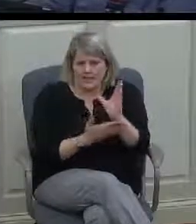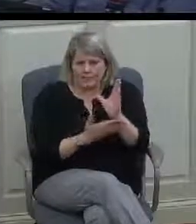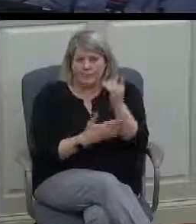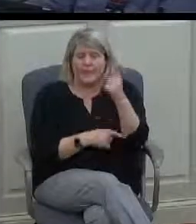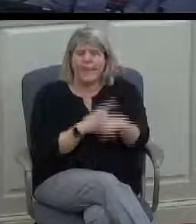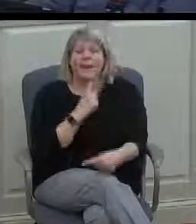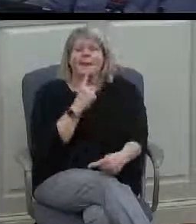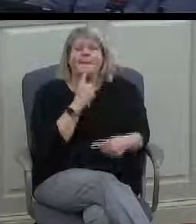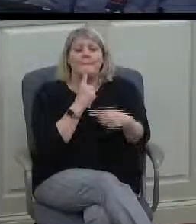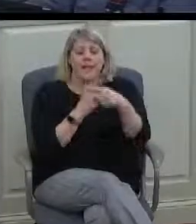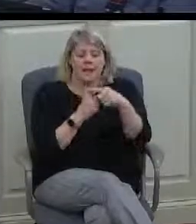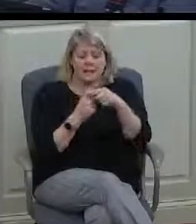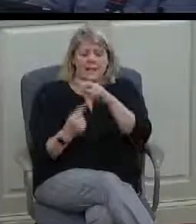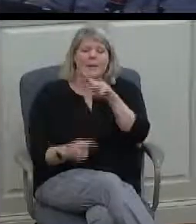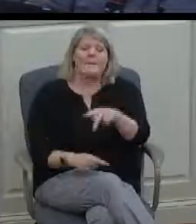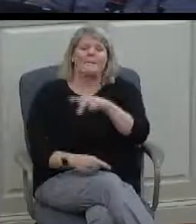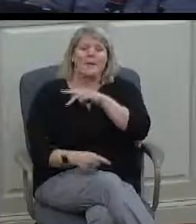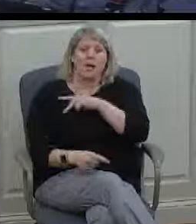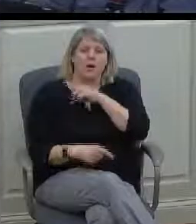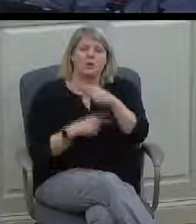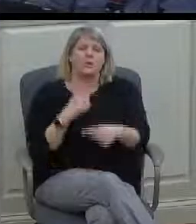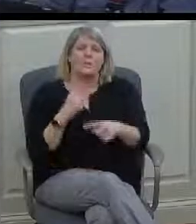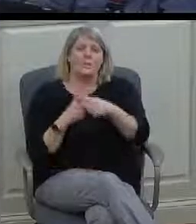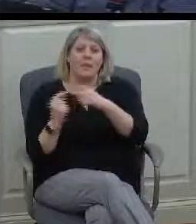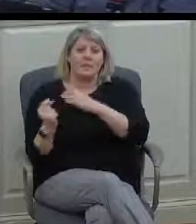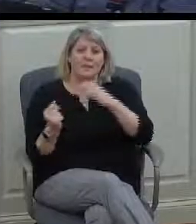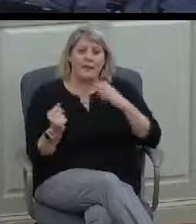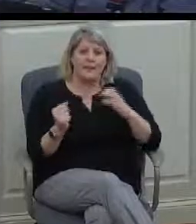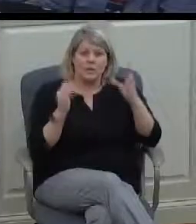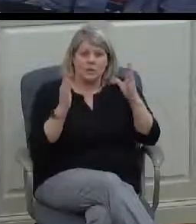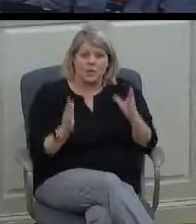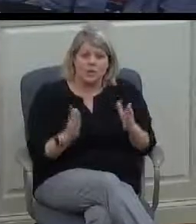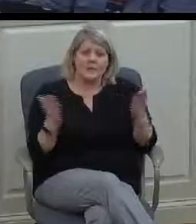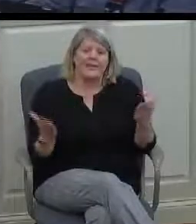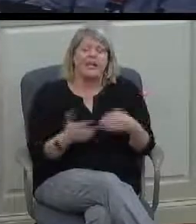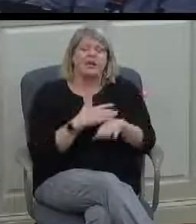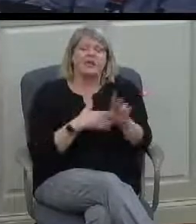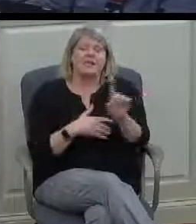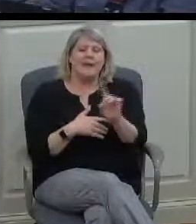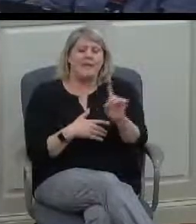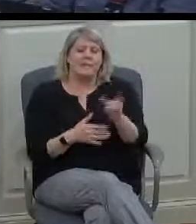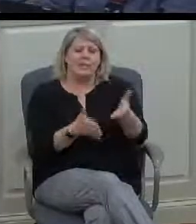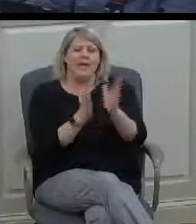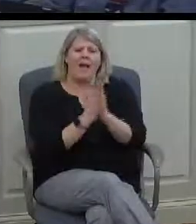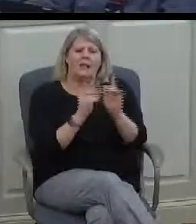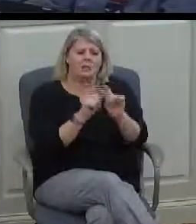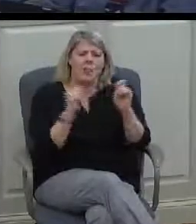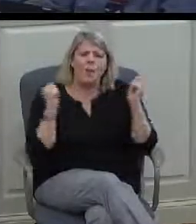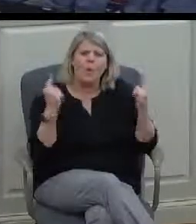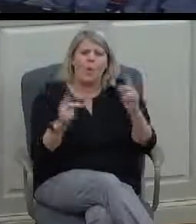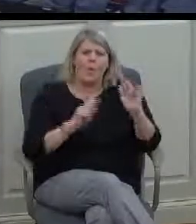Furthermore, Mayor G. Michael Peros and the Board of Commissioners of the City of Danville call upon all citizens